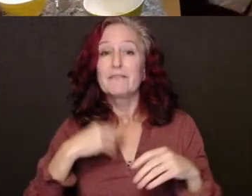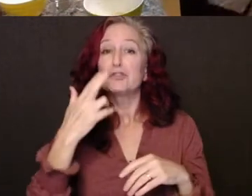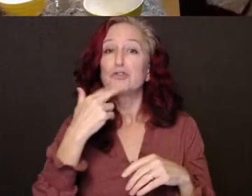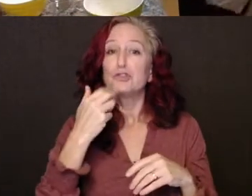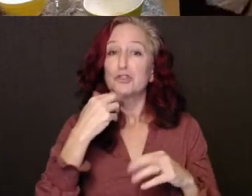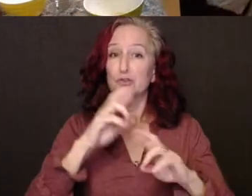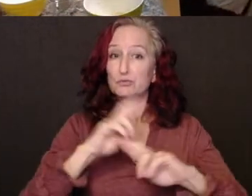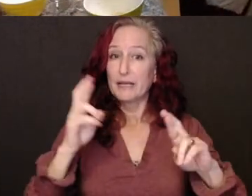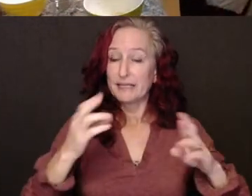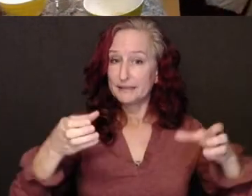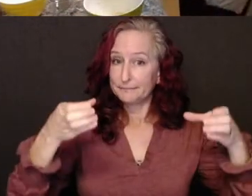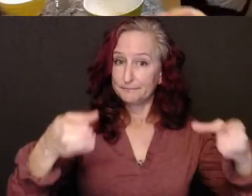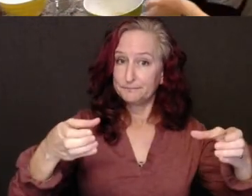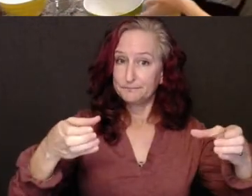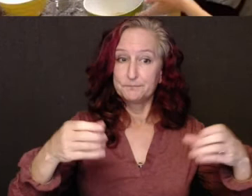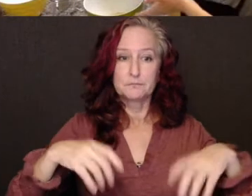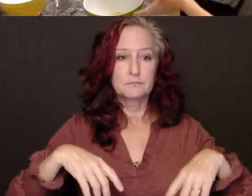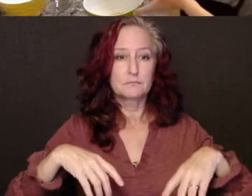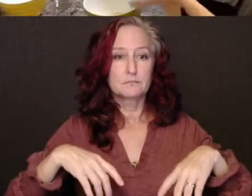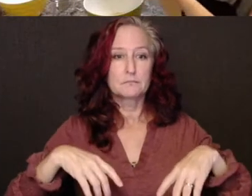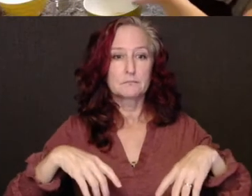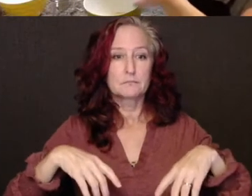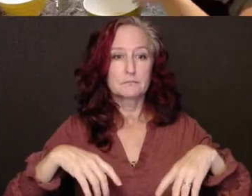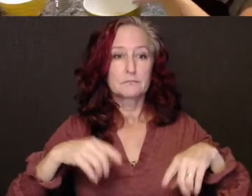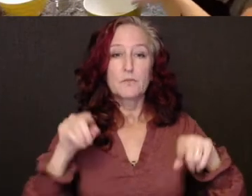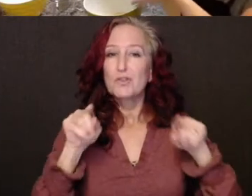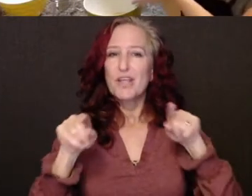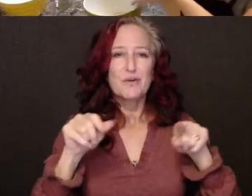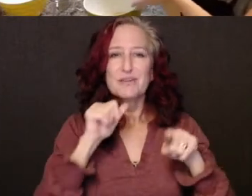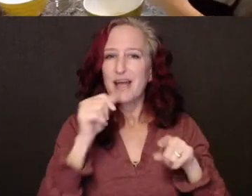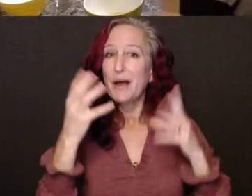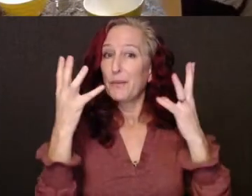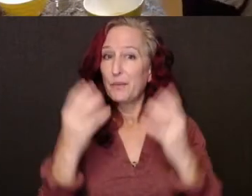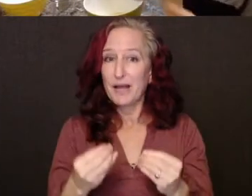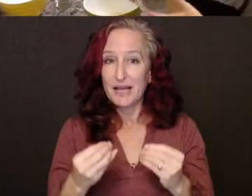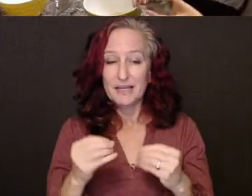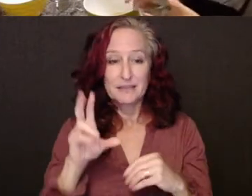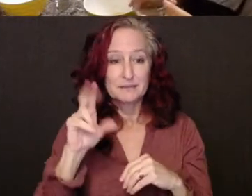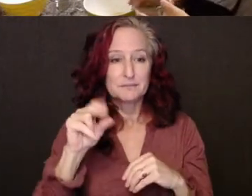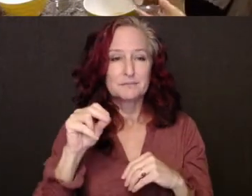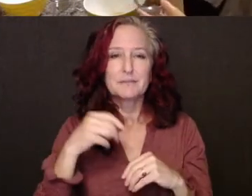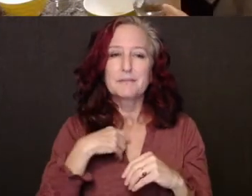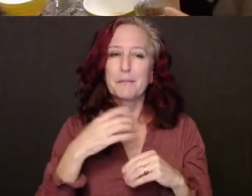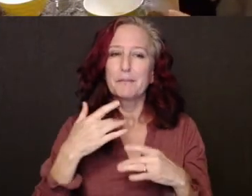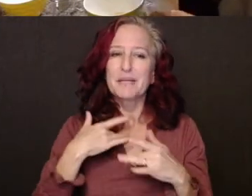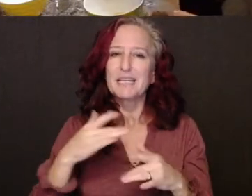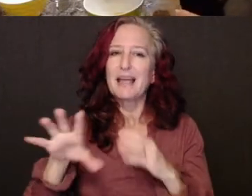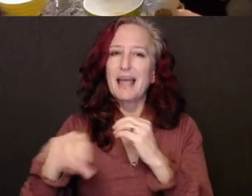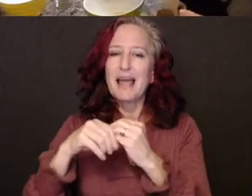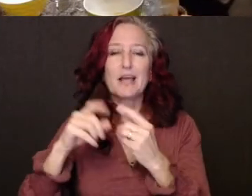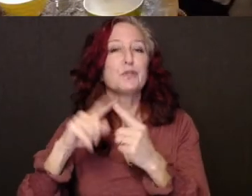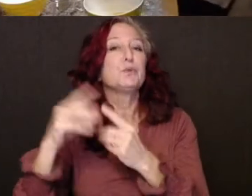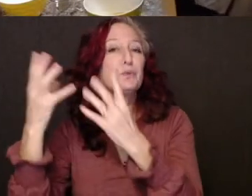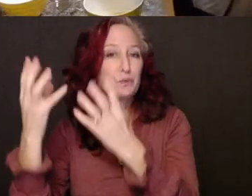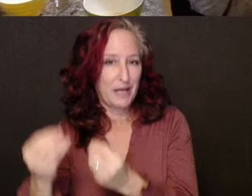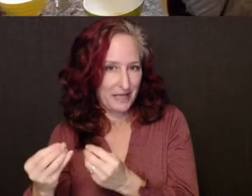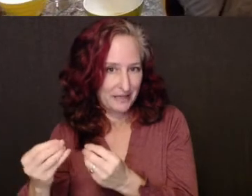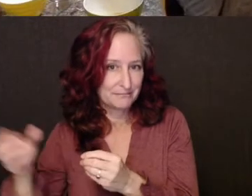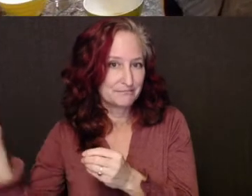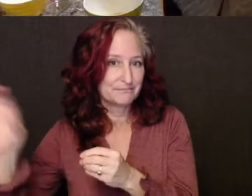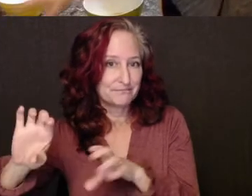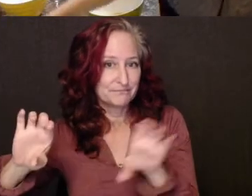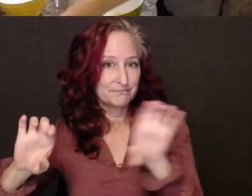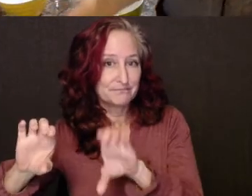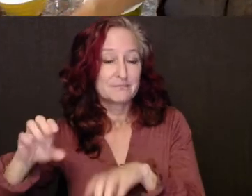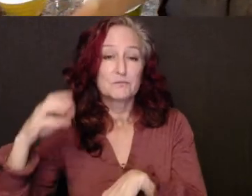they're like, wow, the texture is so great. Well, it's the apple cider vinegar there with the baking soda. Okay, so I have